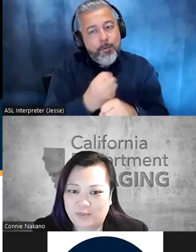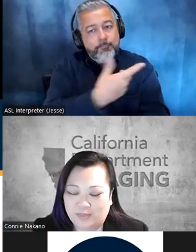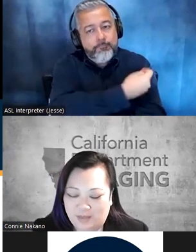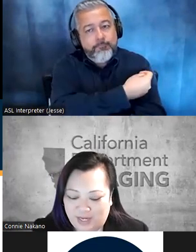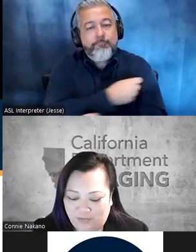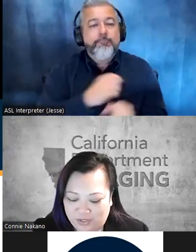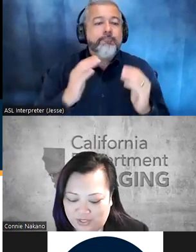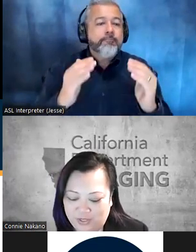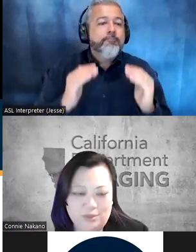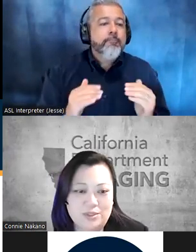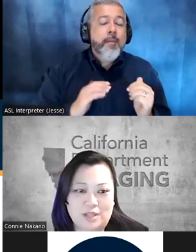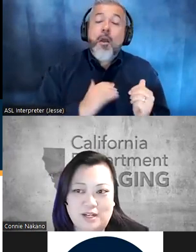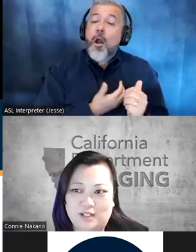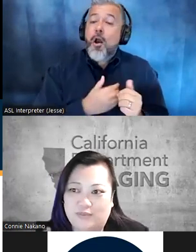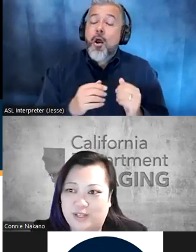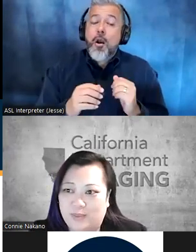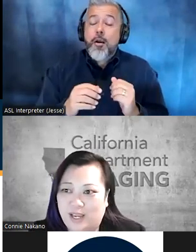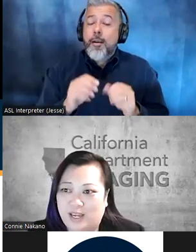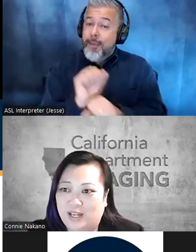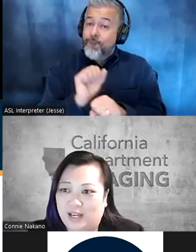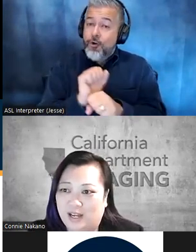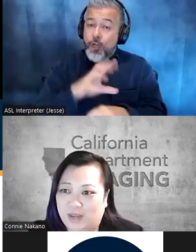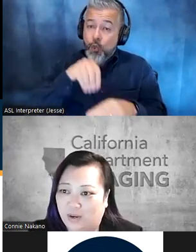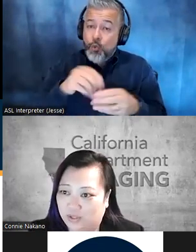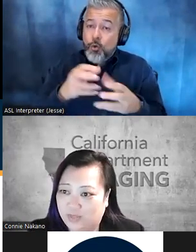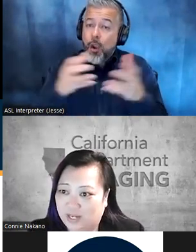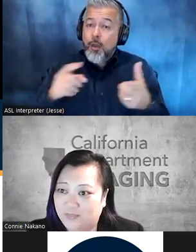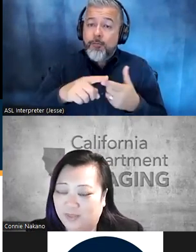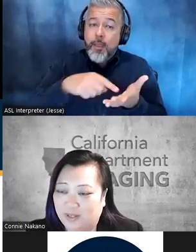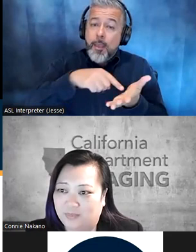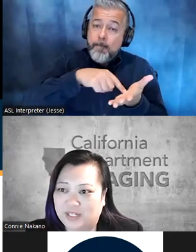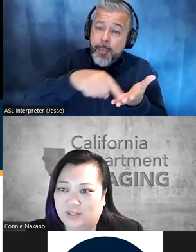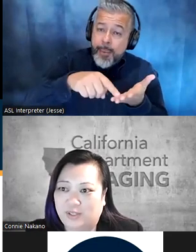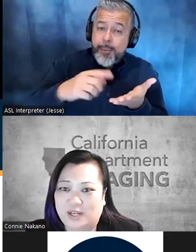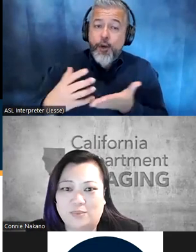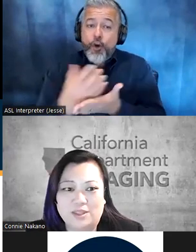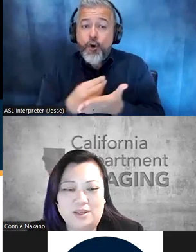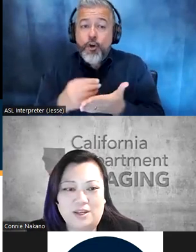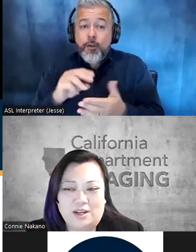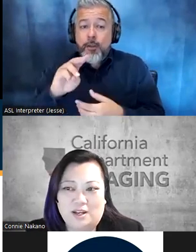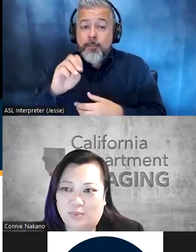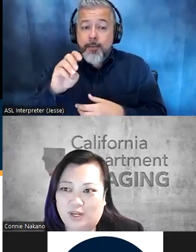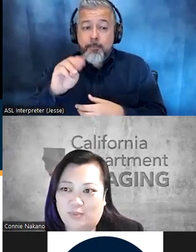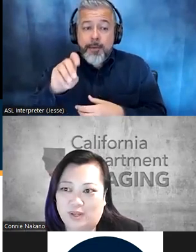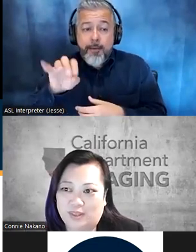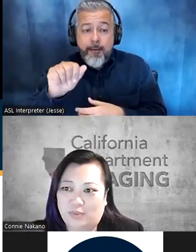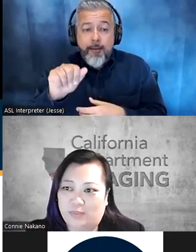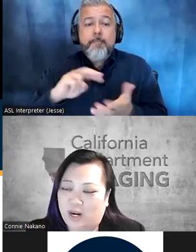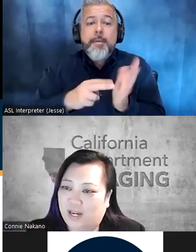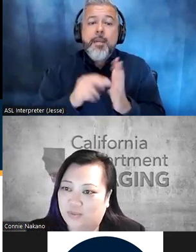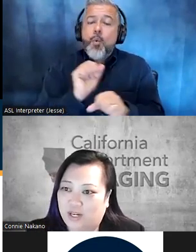So our campaign effort still includes a lot of the paid and earned media, particularly working